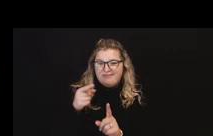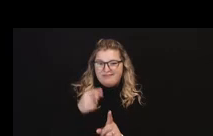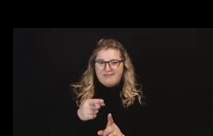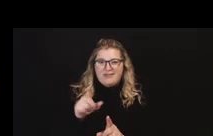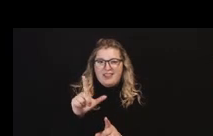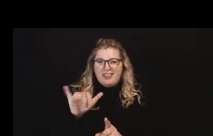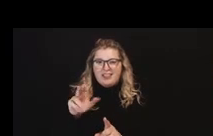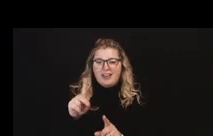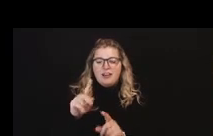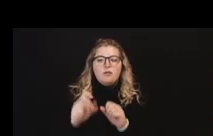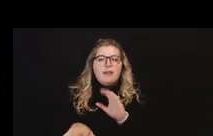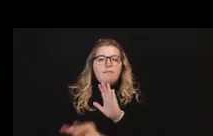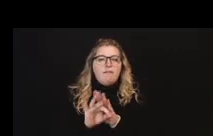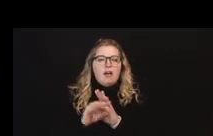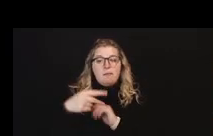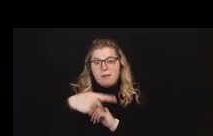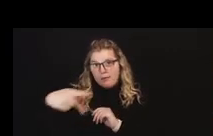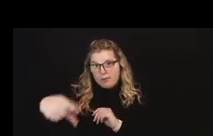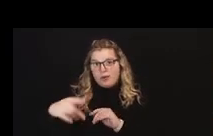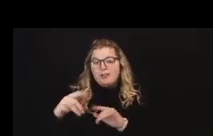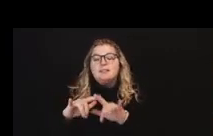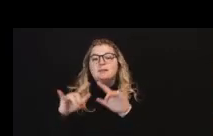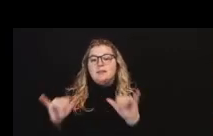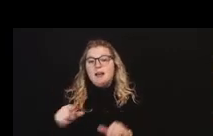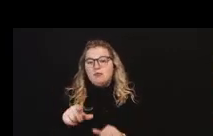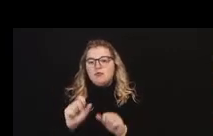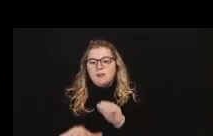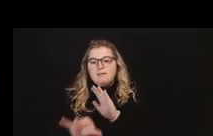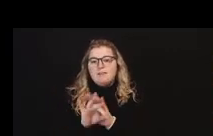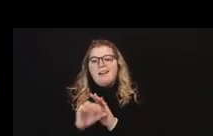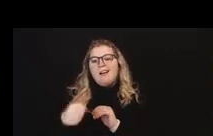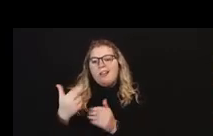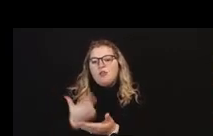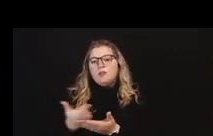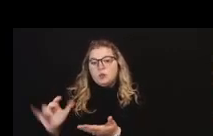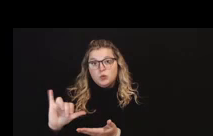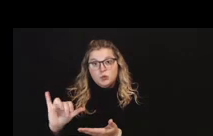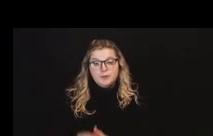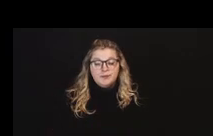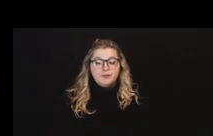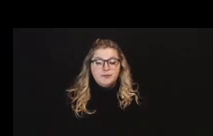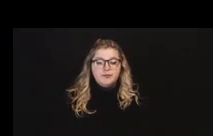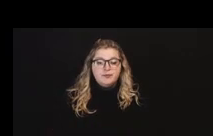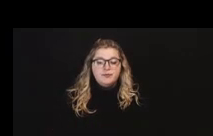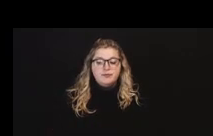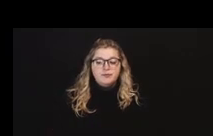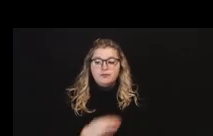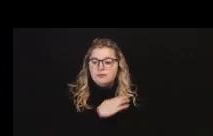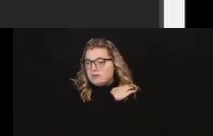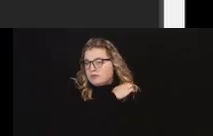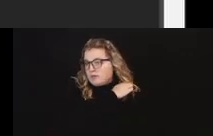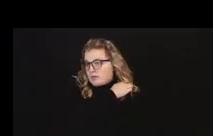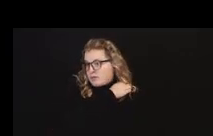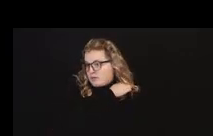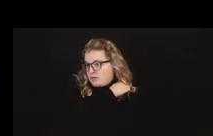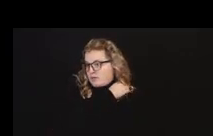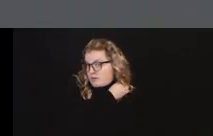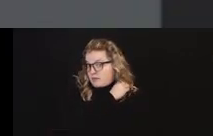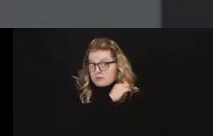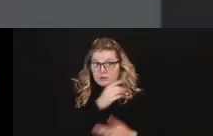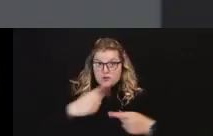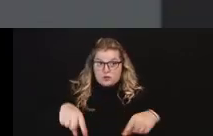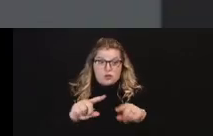the slide decks for these two sessions as well as some resources. So you're welcome to go to that page. I'm